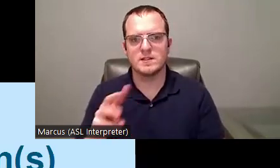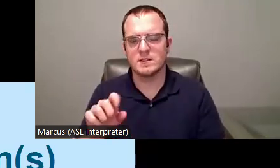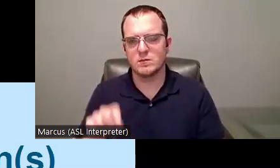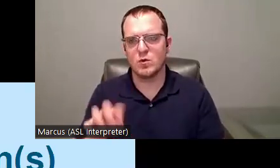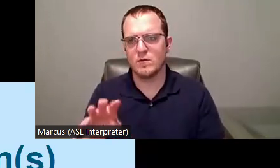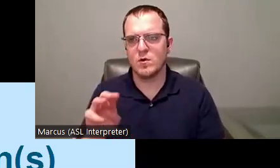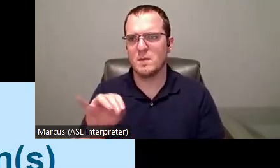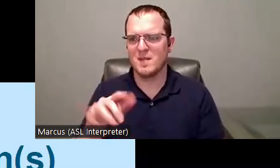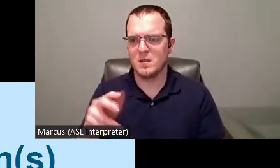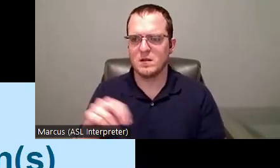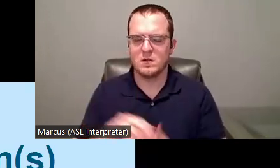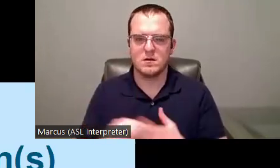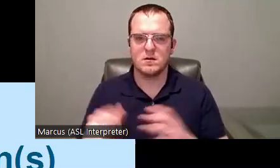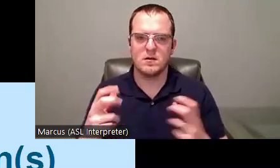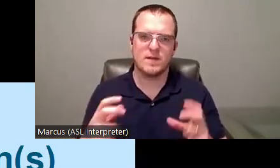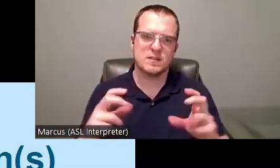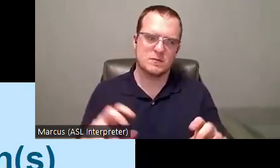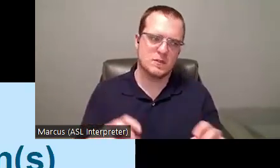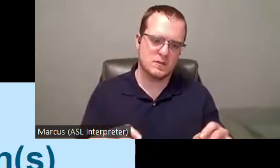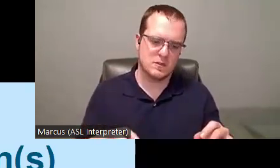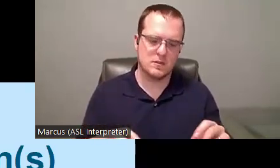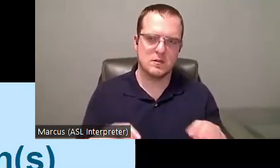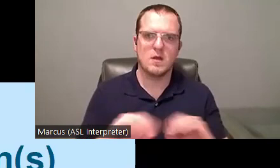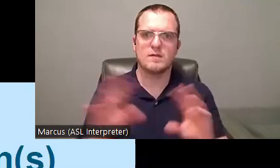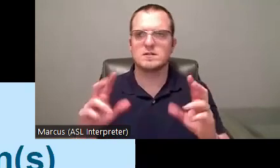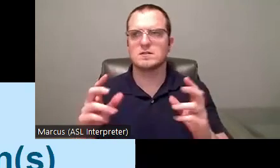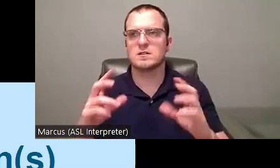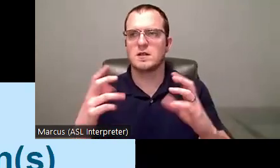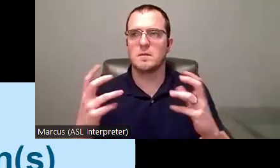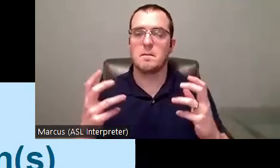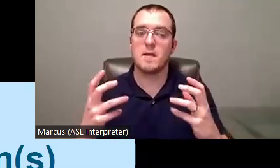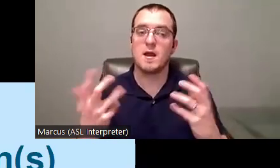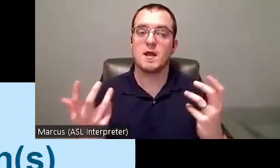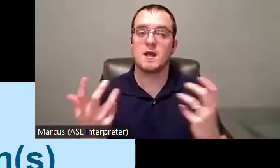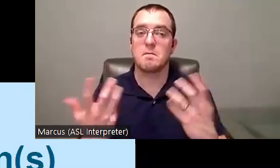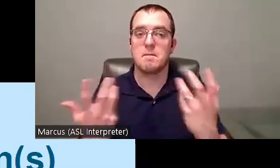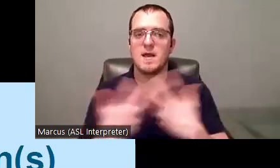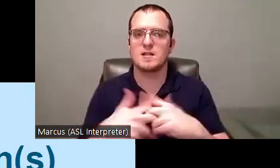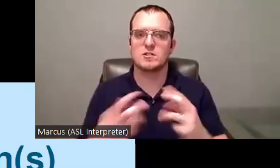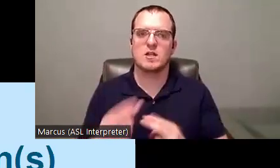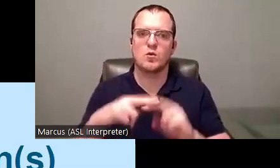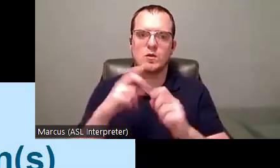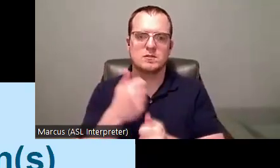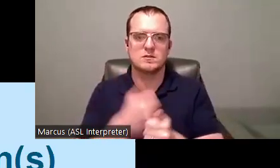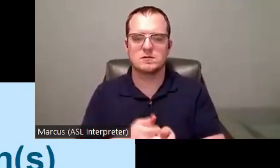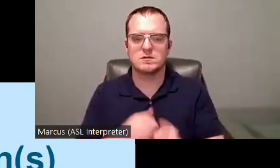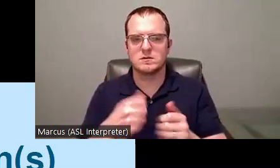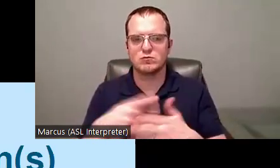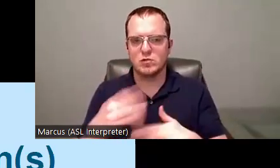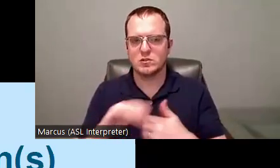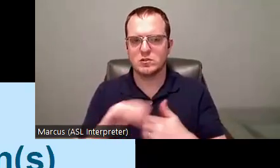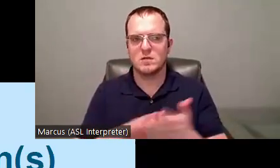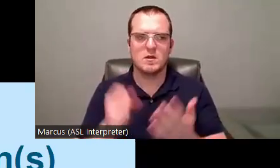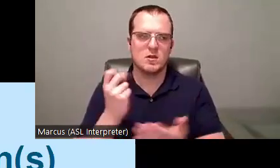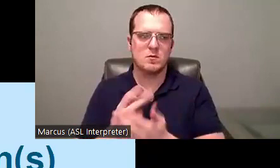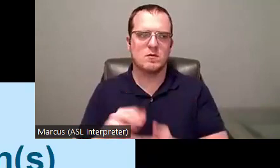investment. Obviously, match increases project to project, but this approval of